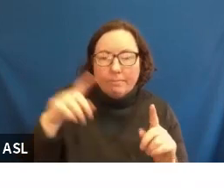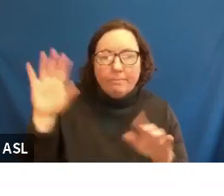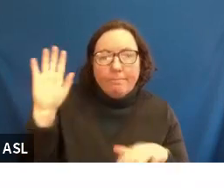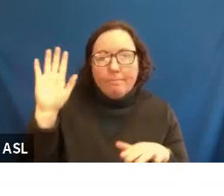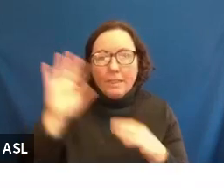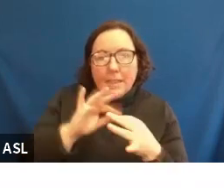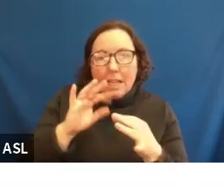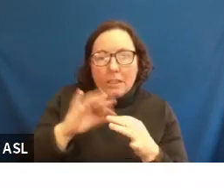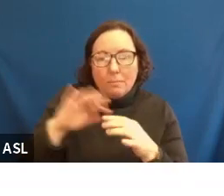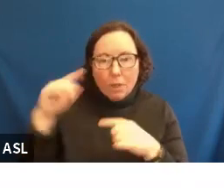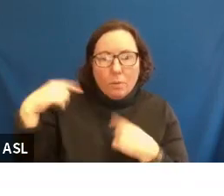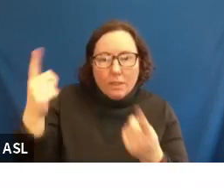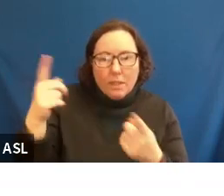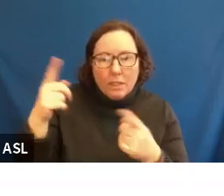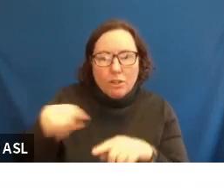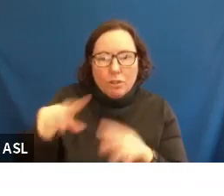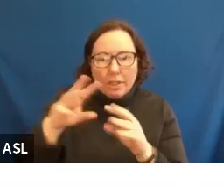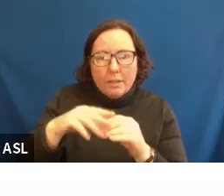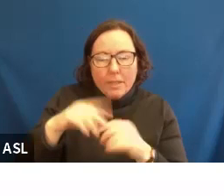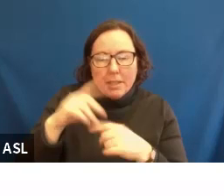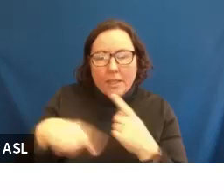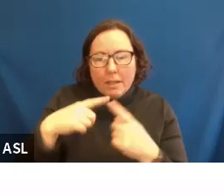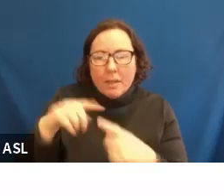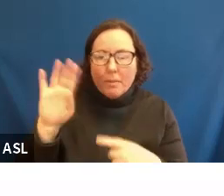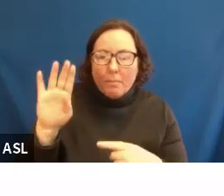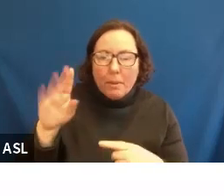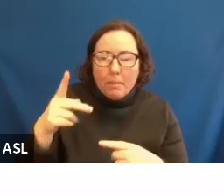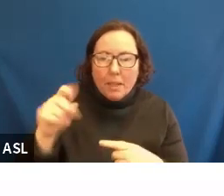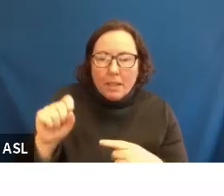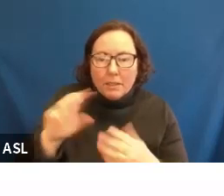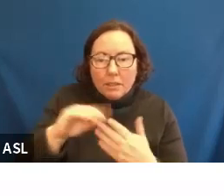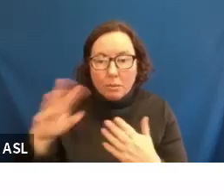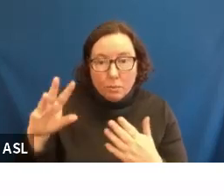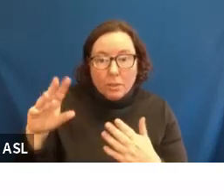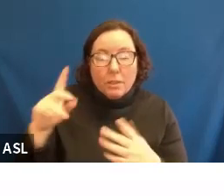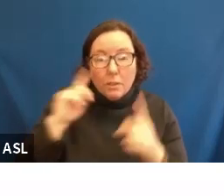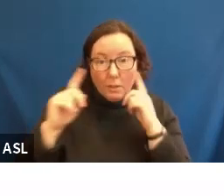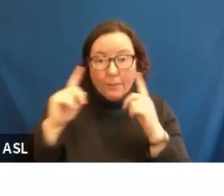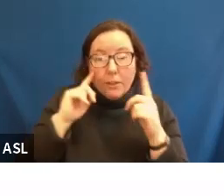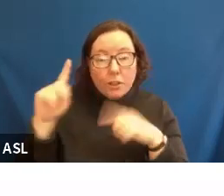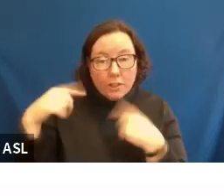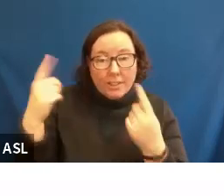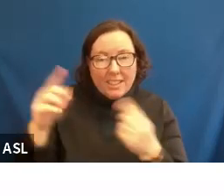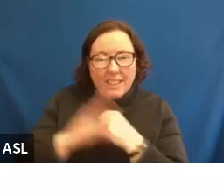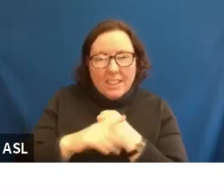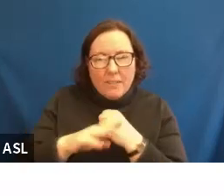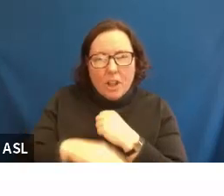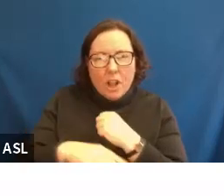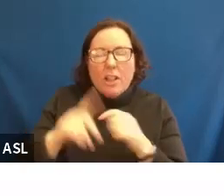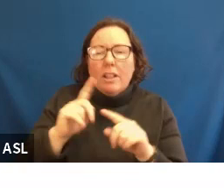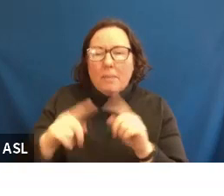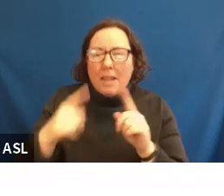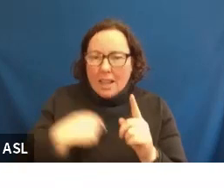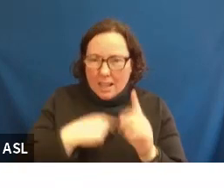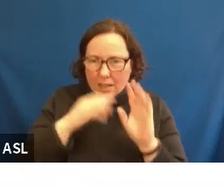testimony, you know, around, you know, BPS students. We've heard that since the fall. I would put this